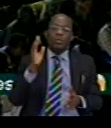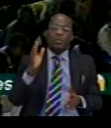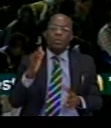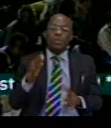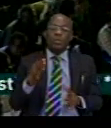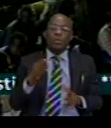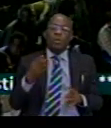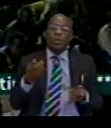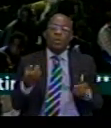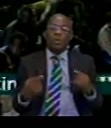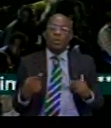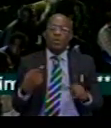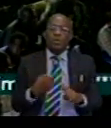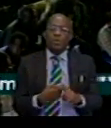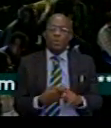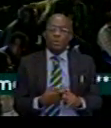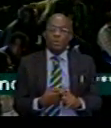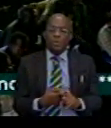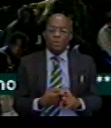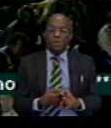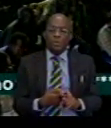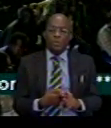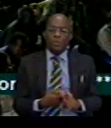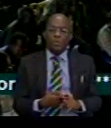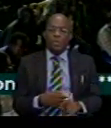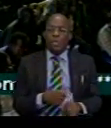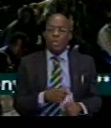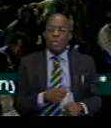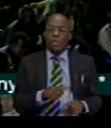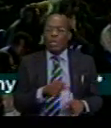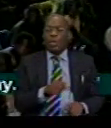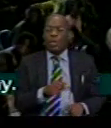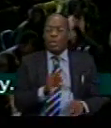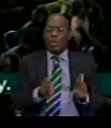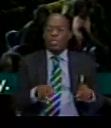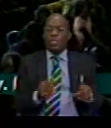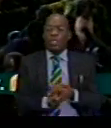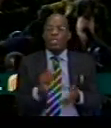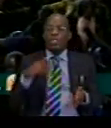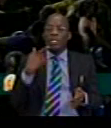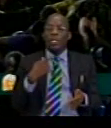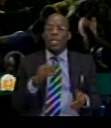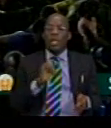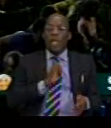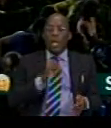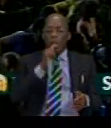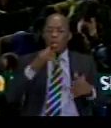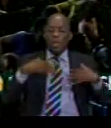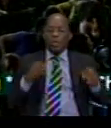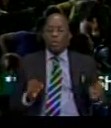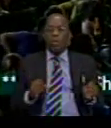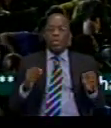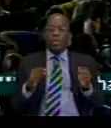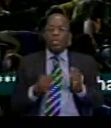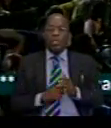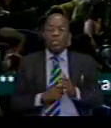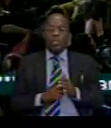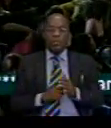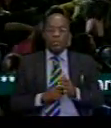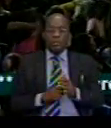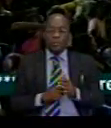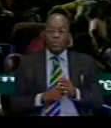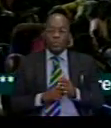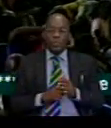Letitia Champion, who wrote, I am healed this afternoon. After washing my hair, I